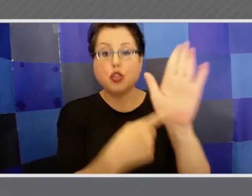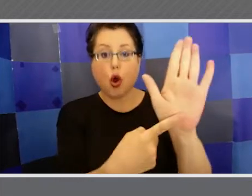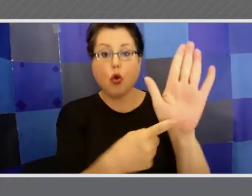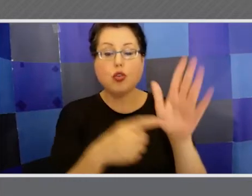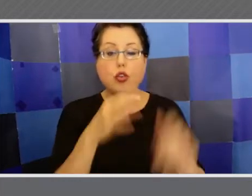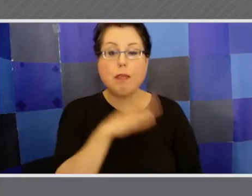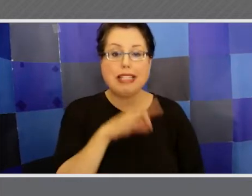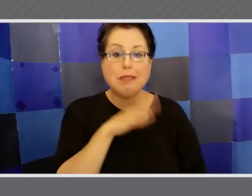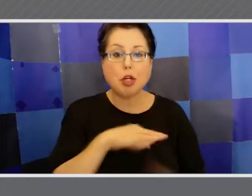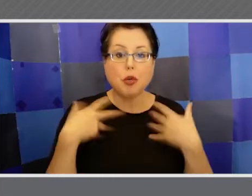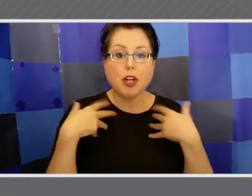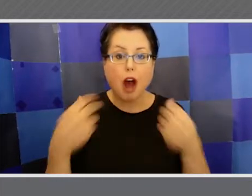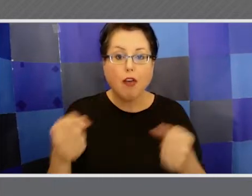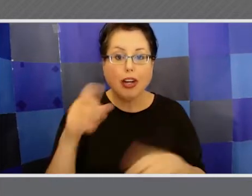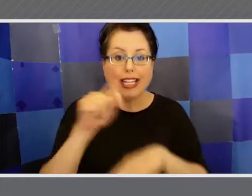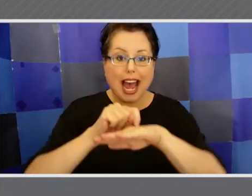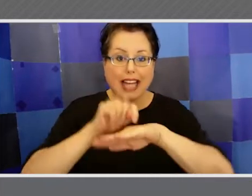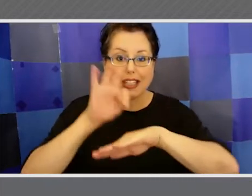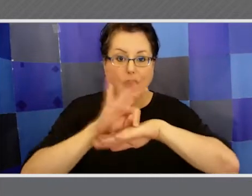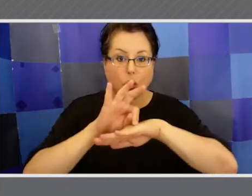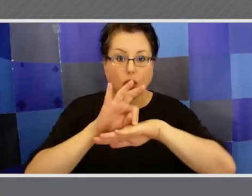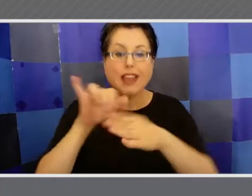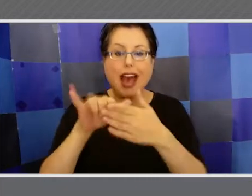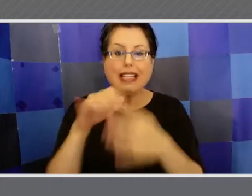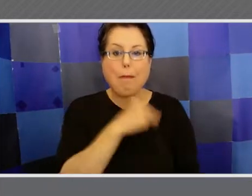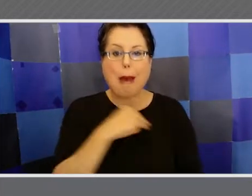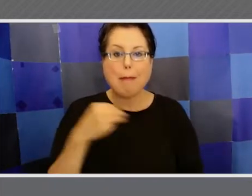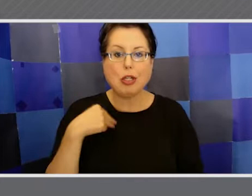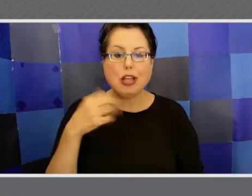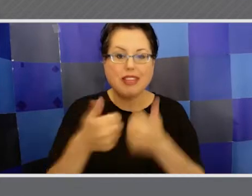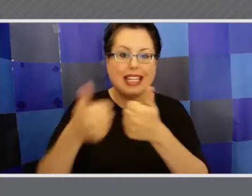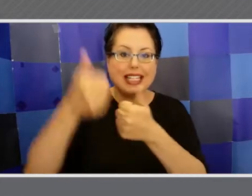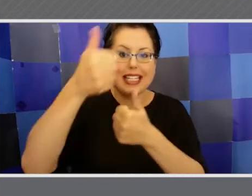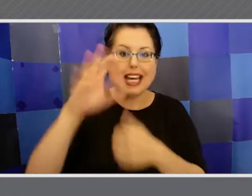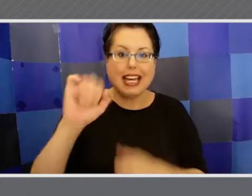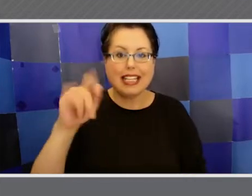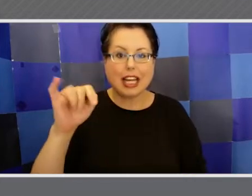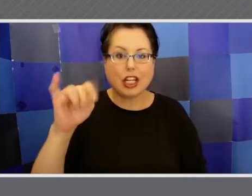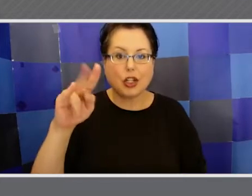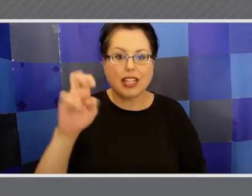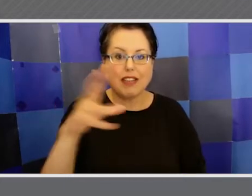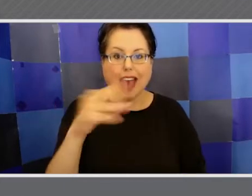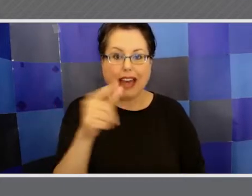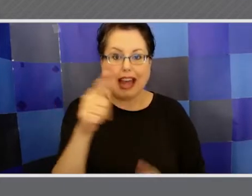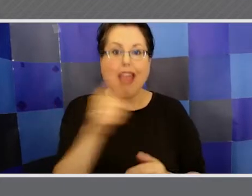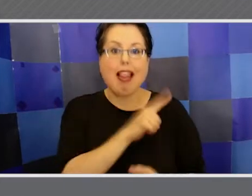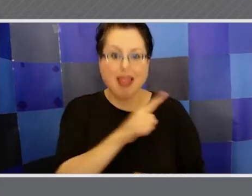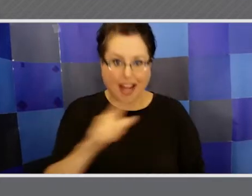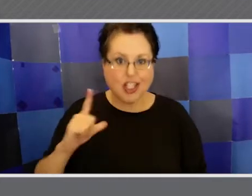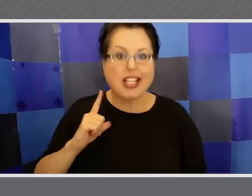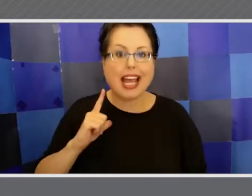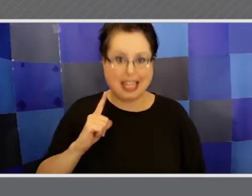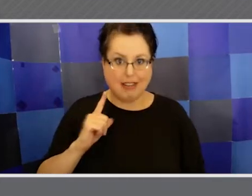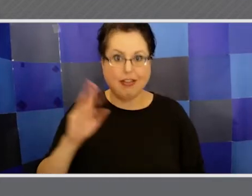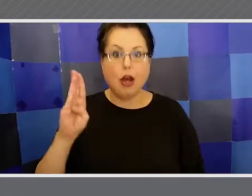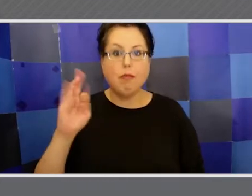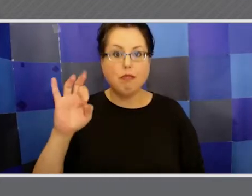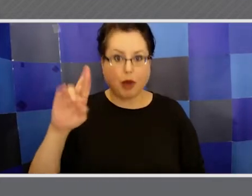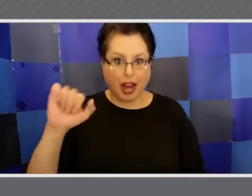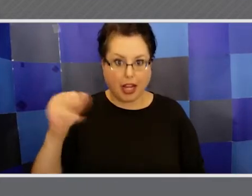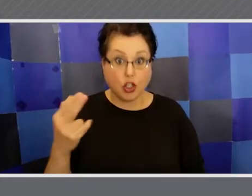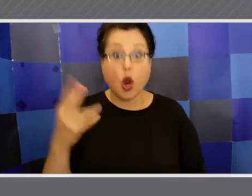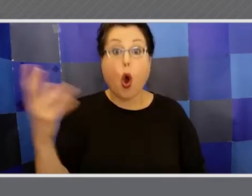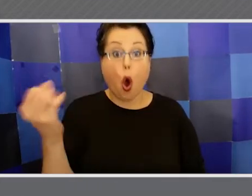set up in this resolution, which consists of members of the executive and legislative branches. All initiatives have